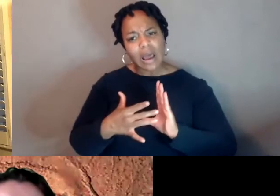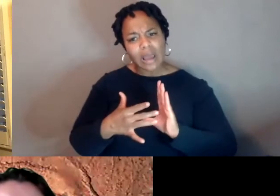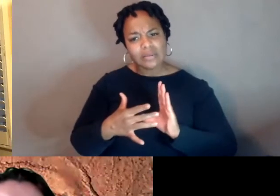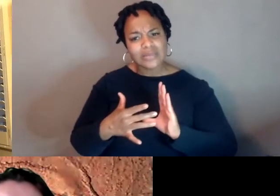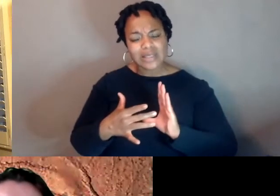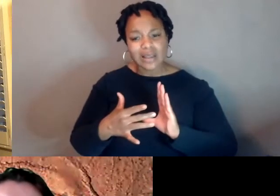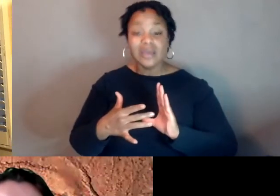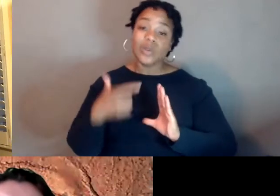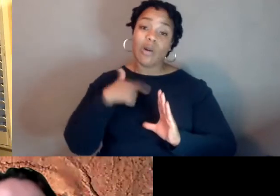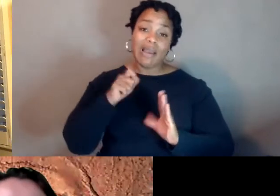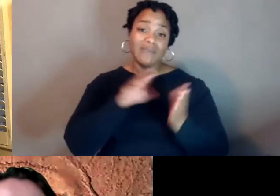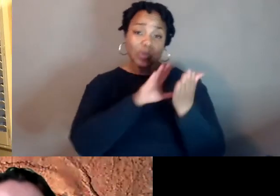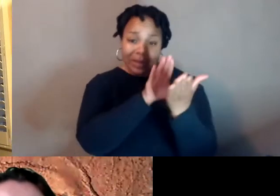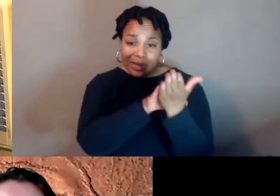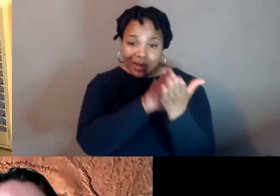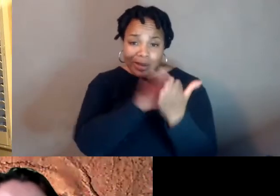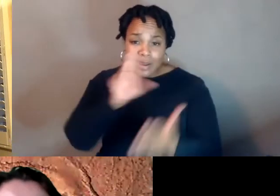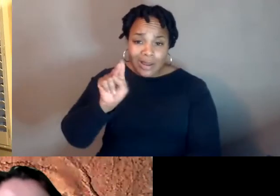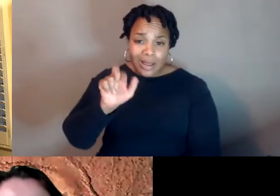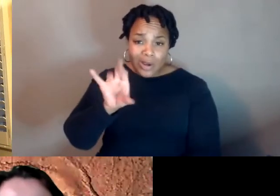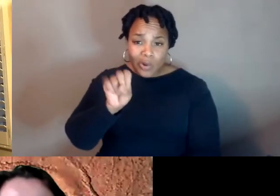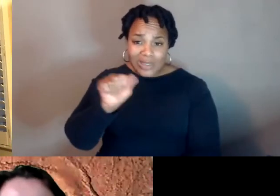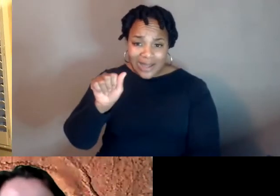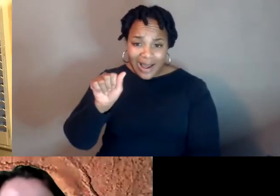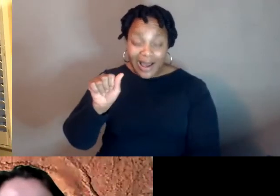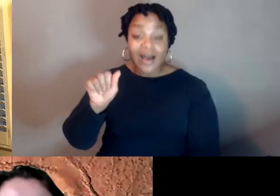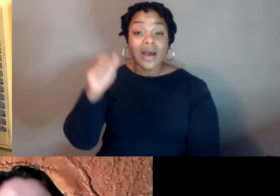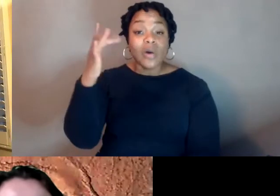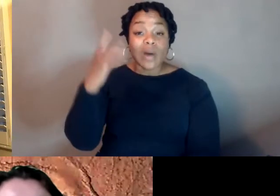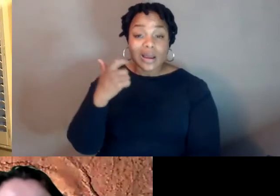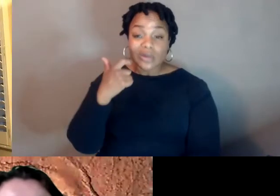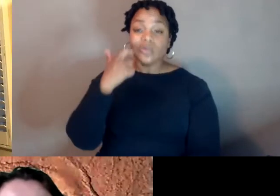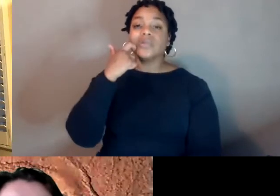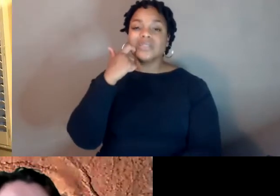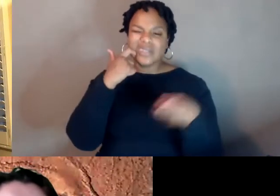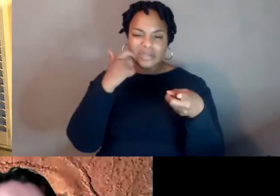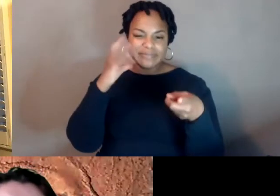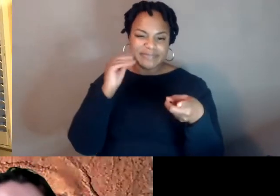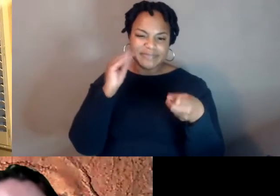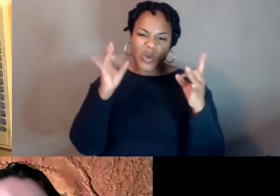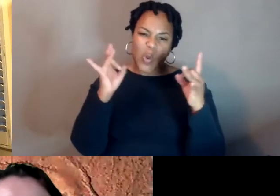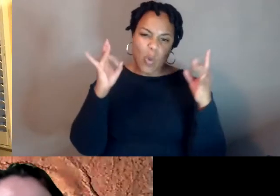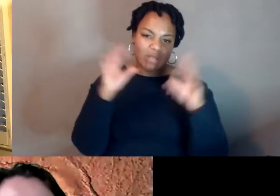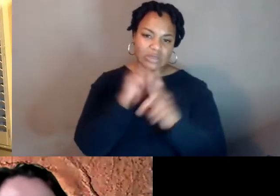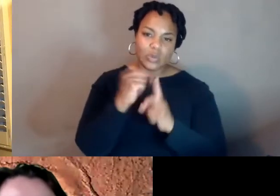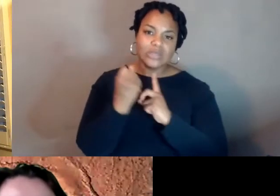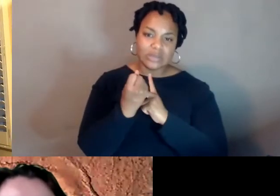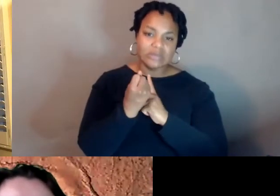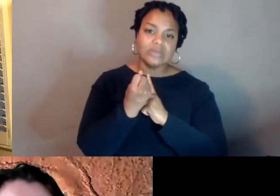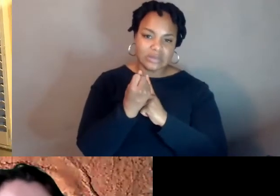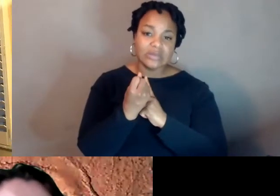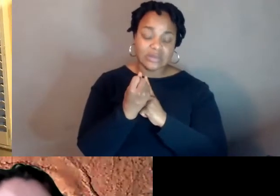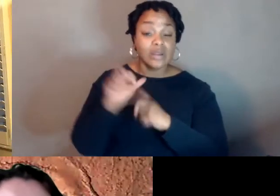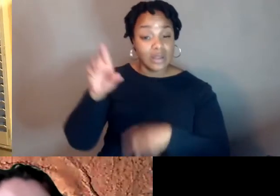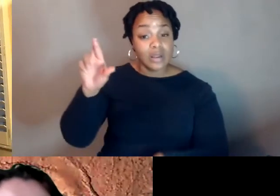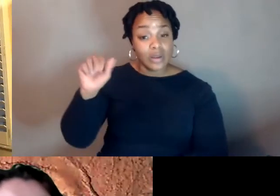commend Arissa, because she recently had a really bad situation by a